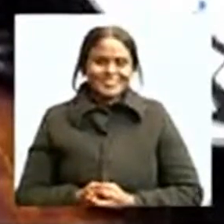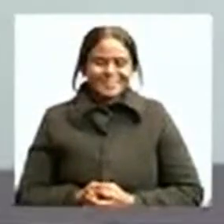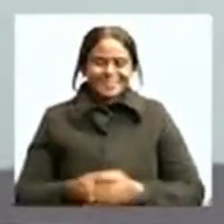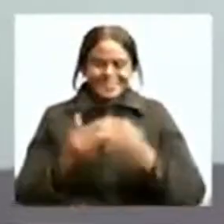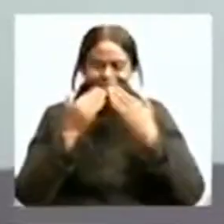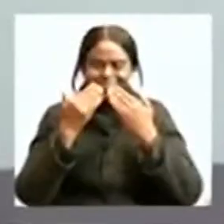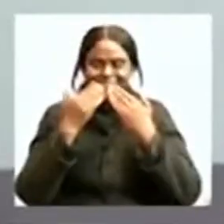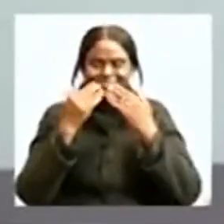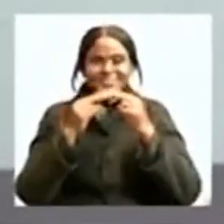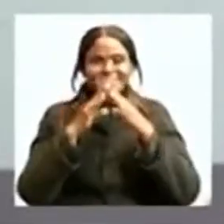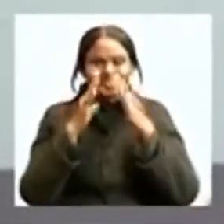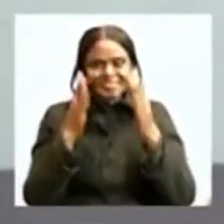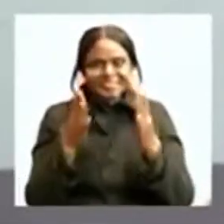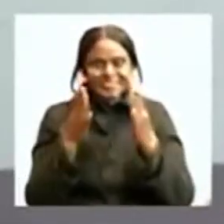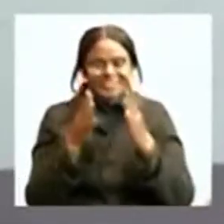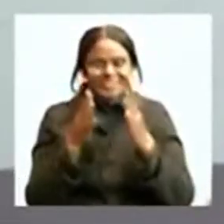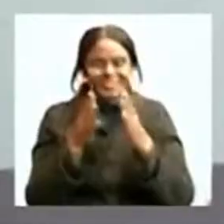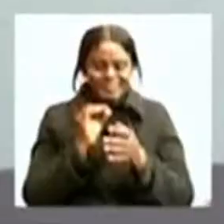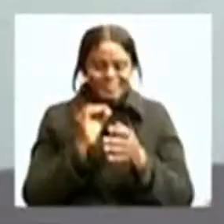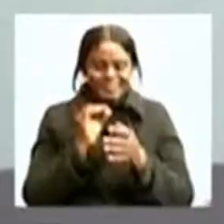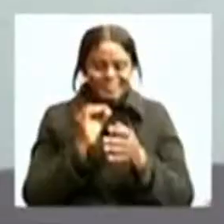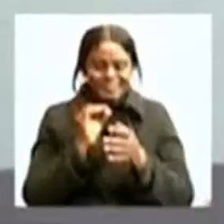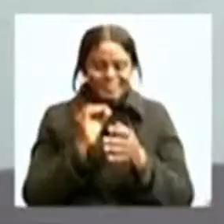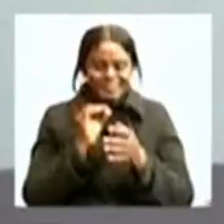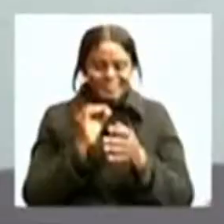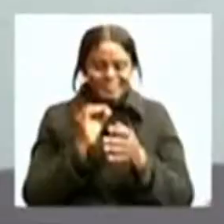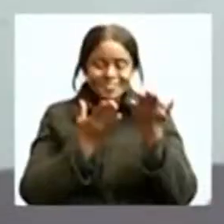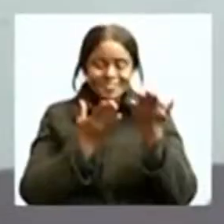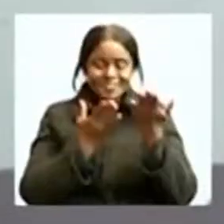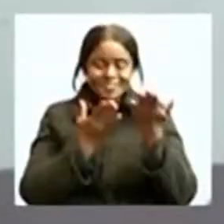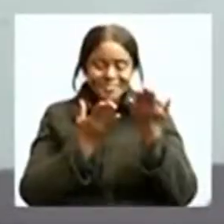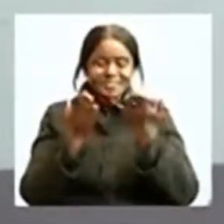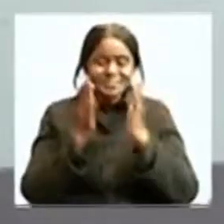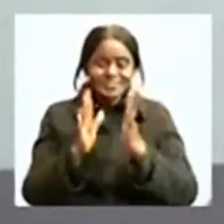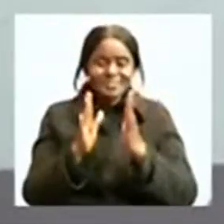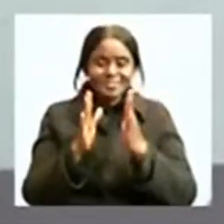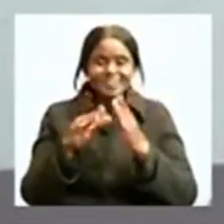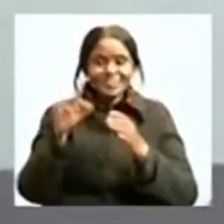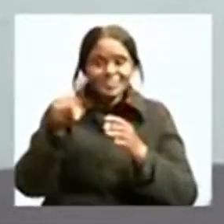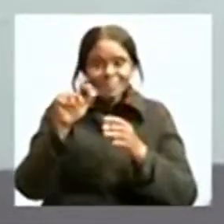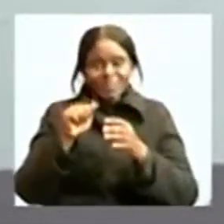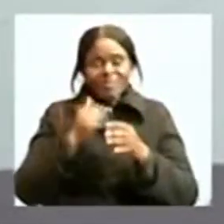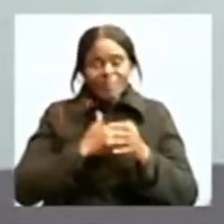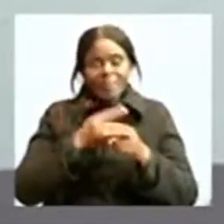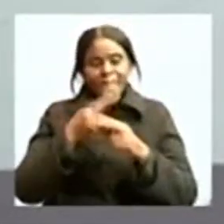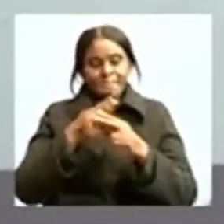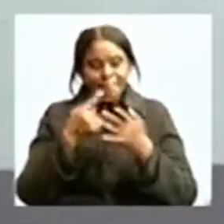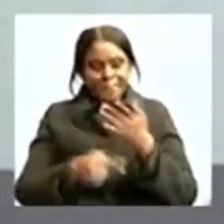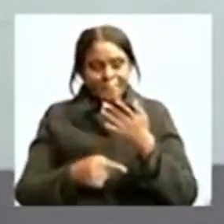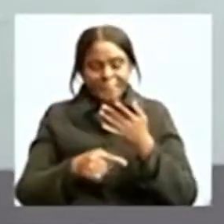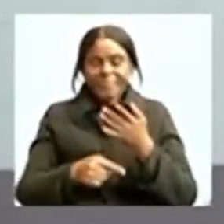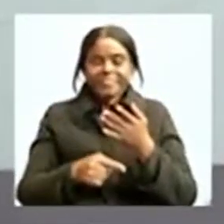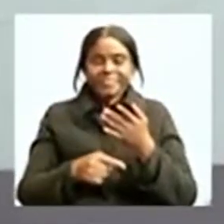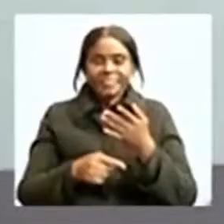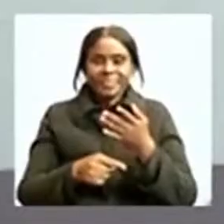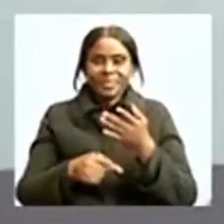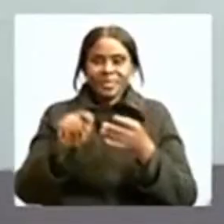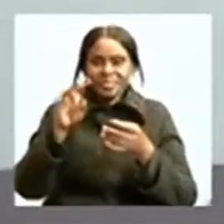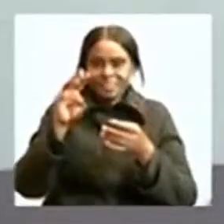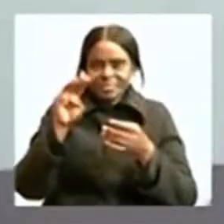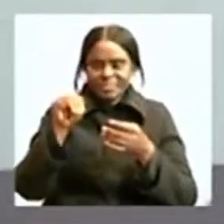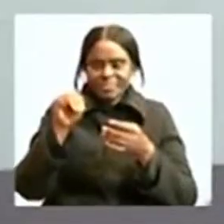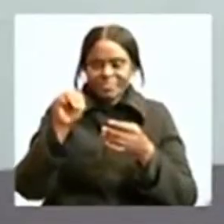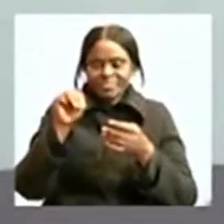Thank you very much, our humble servant. PS, my name is